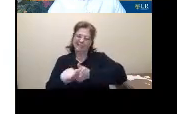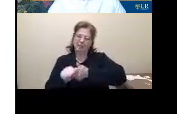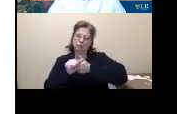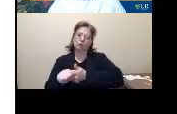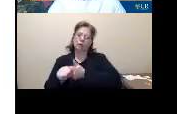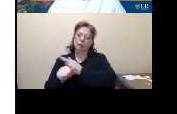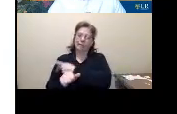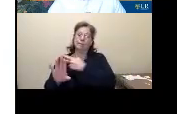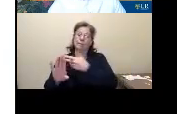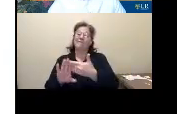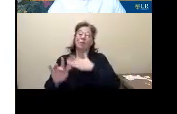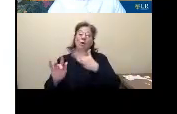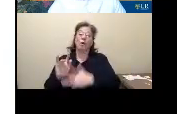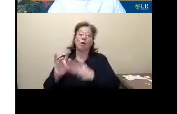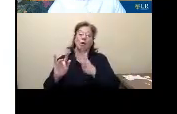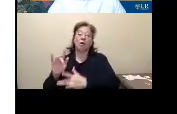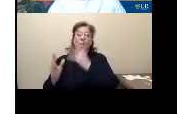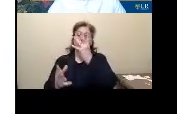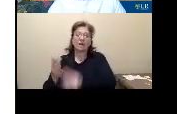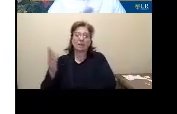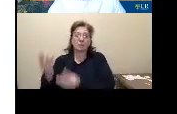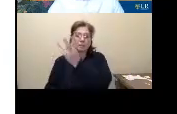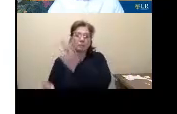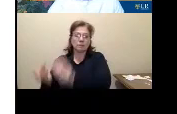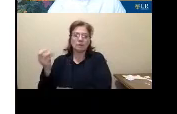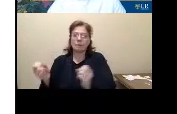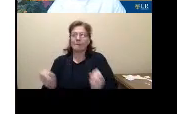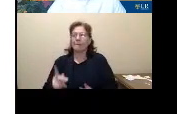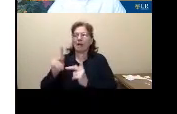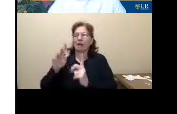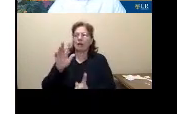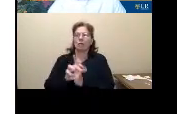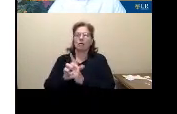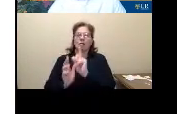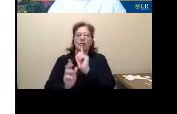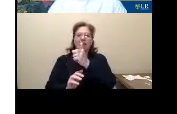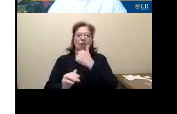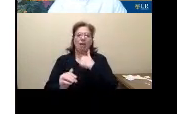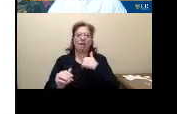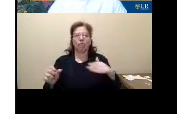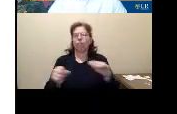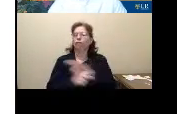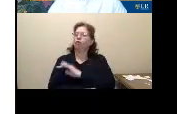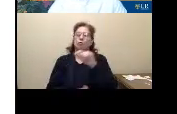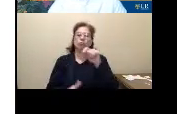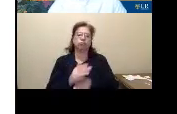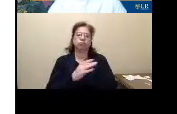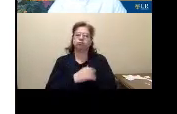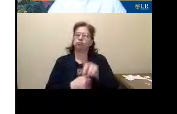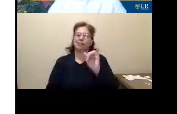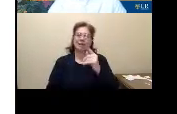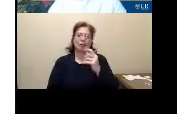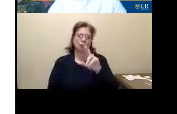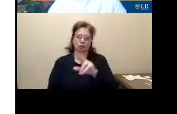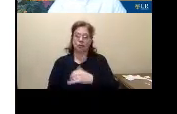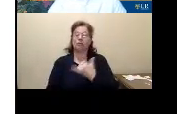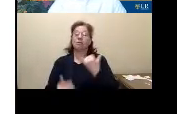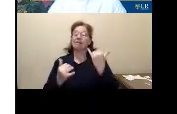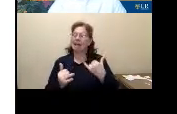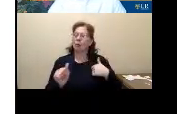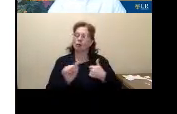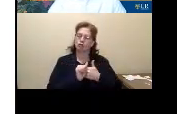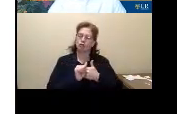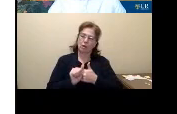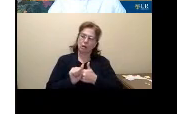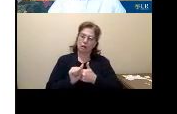through the cracks and coming back in 2 or 3 years with advanced stage cancers. We now keep track of these patients and encourage them to come back. And we've had a lot